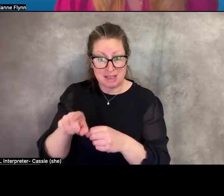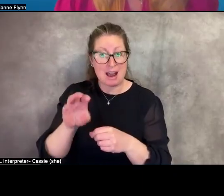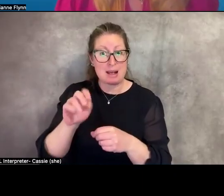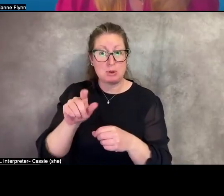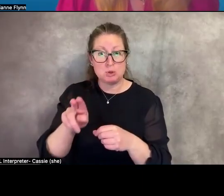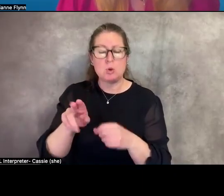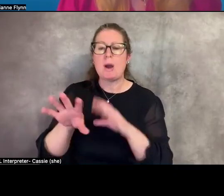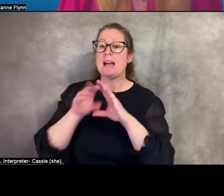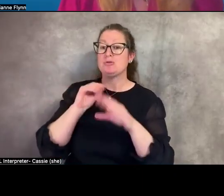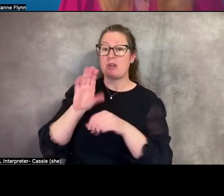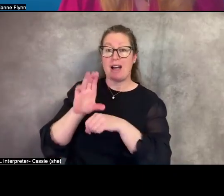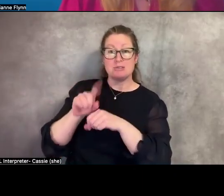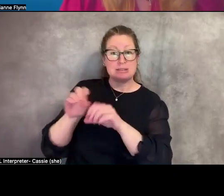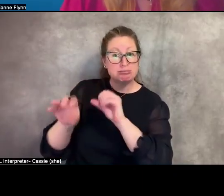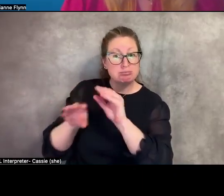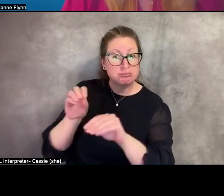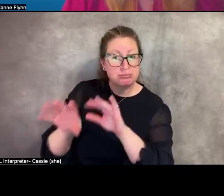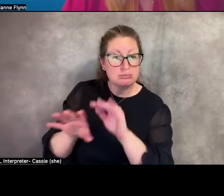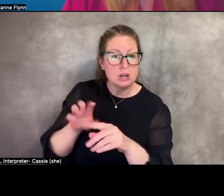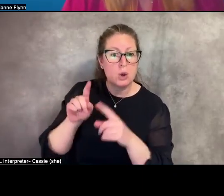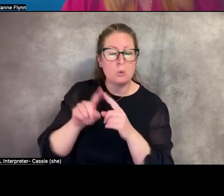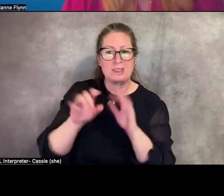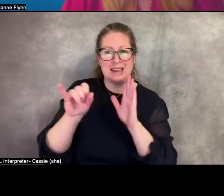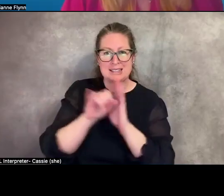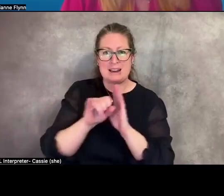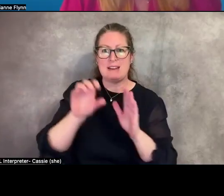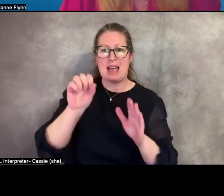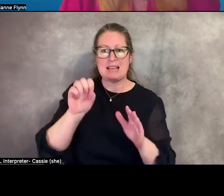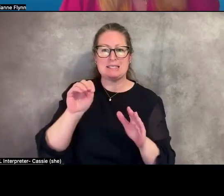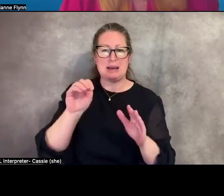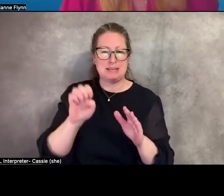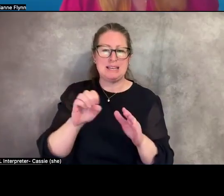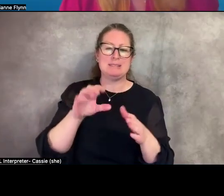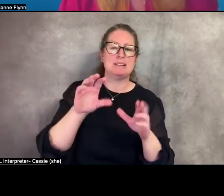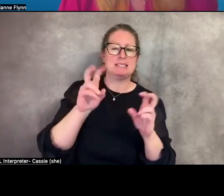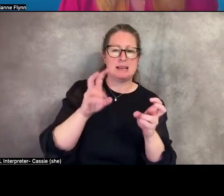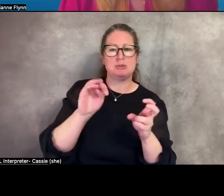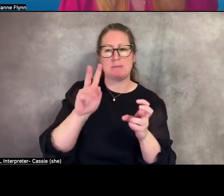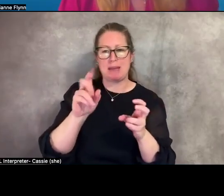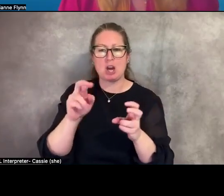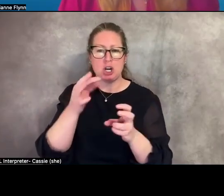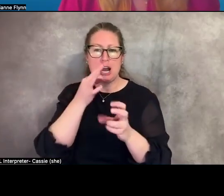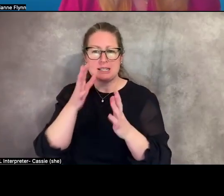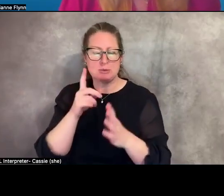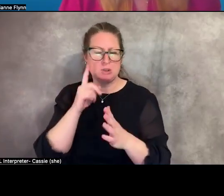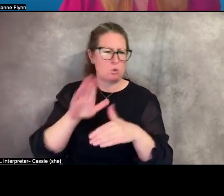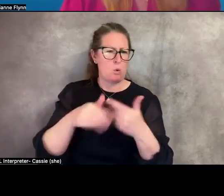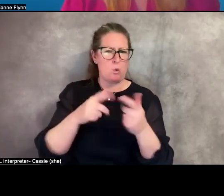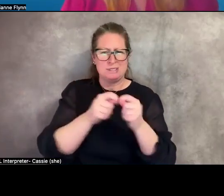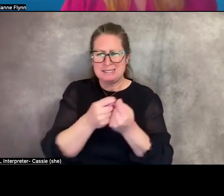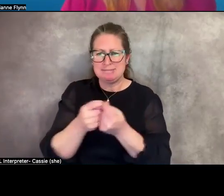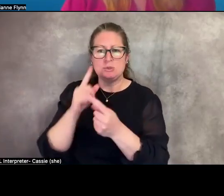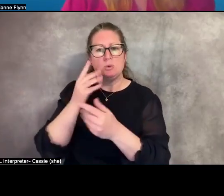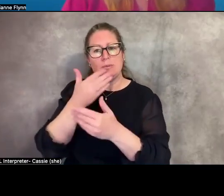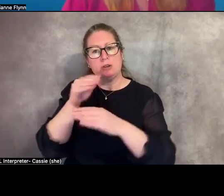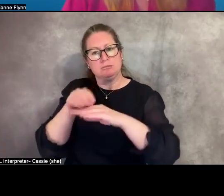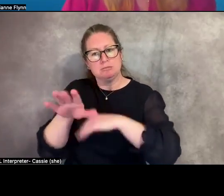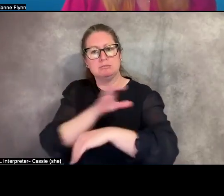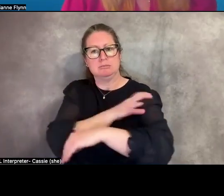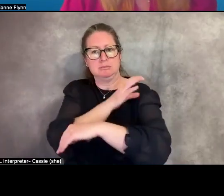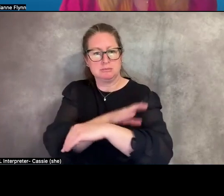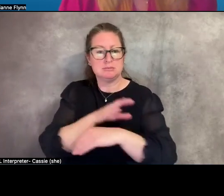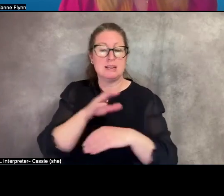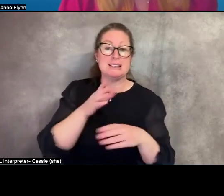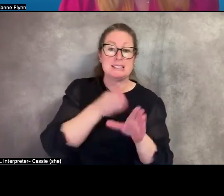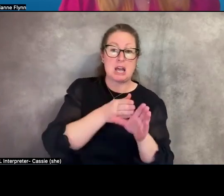external consultation with identified subject matter experts with the entire team to inform clinical practice in the areas of